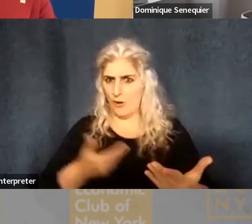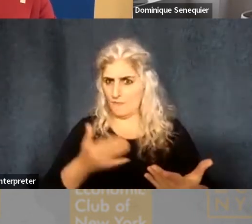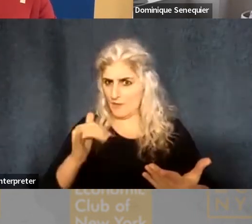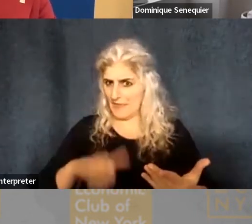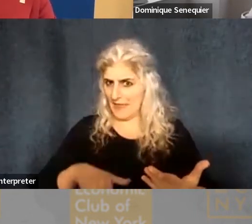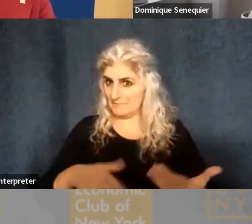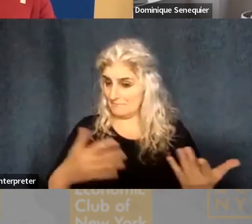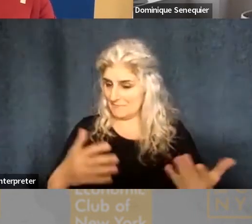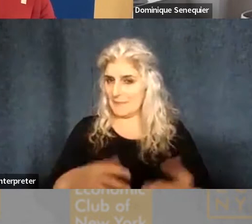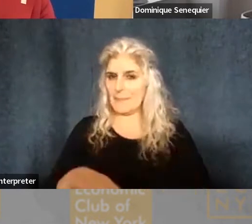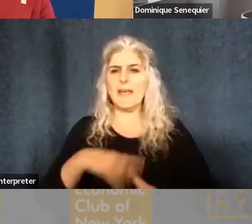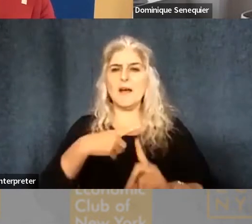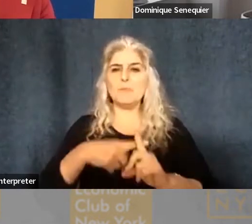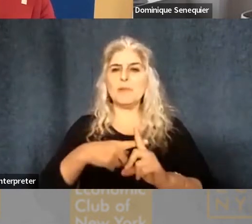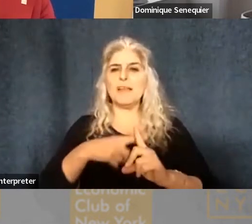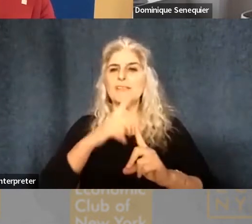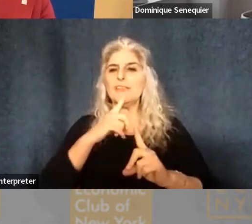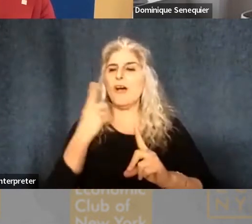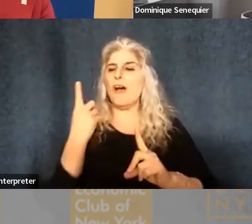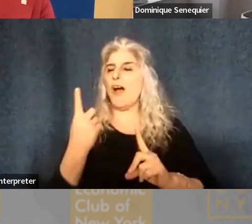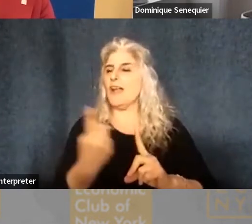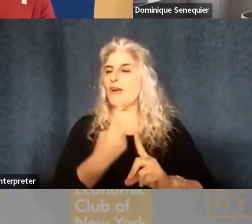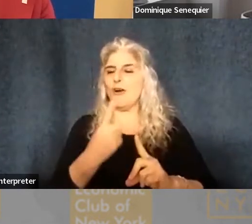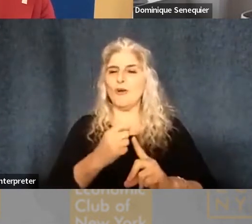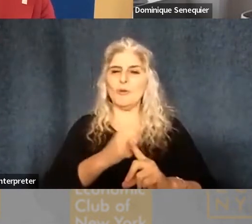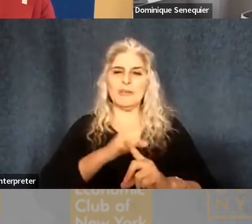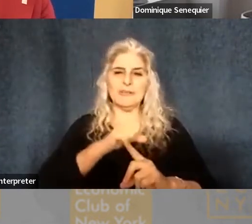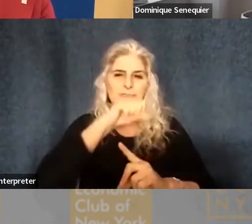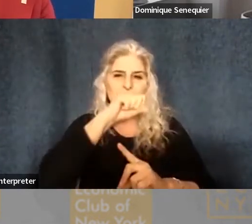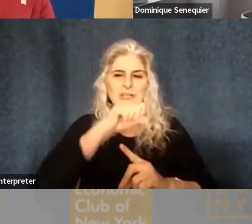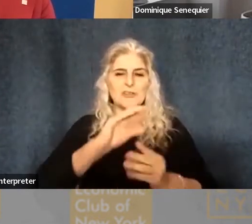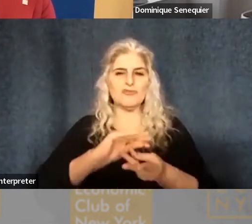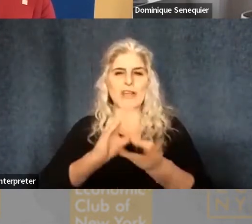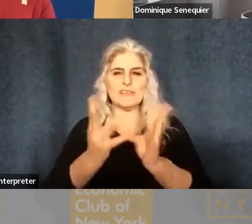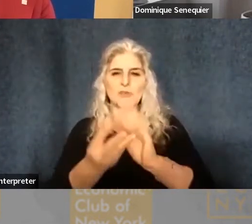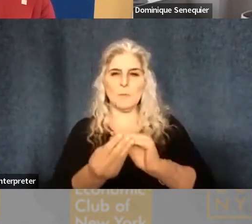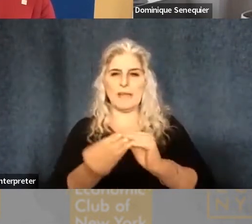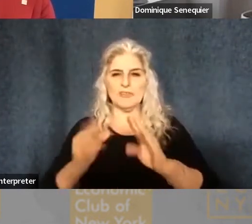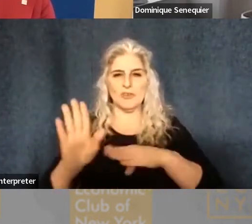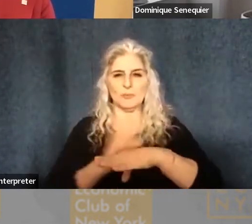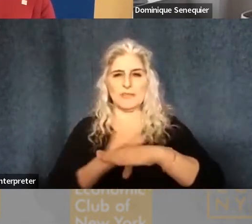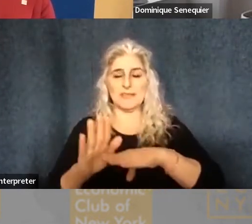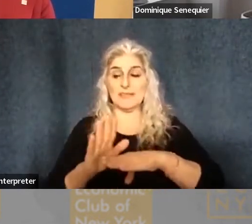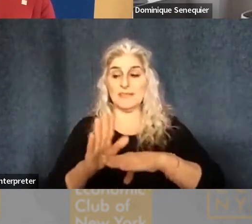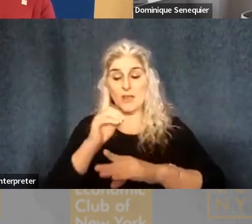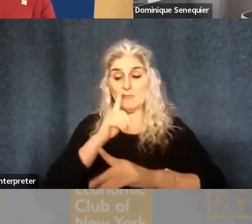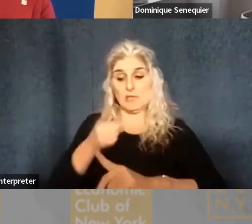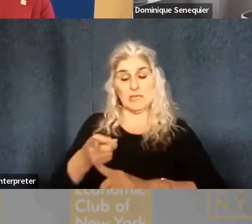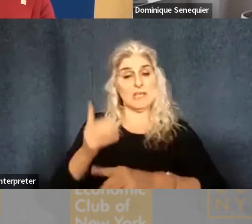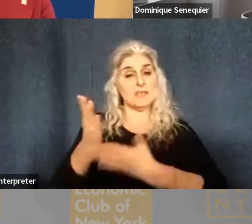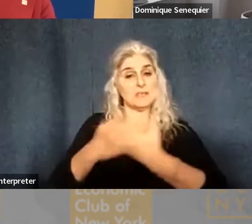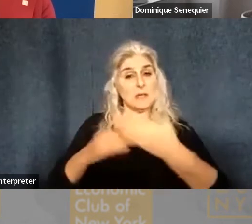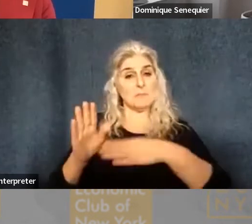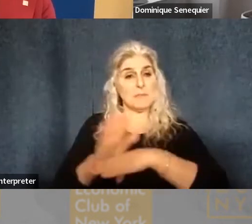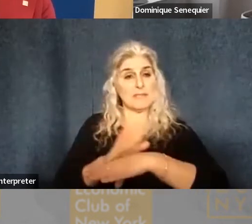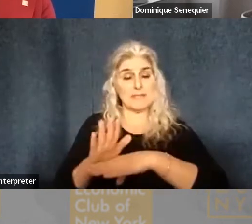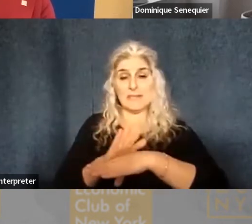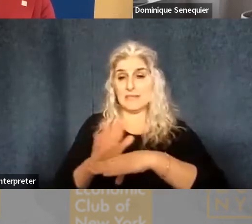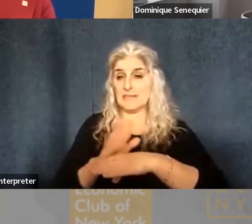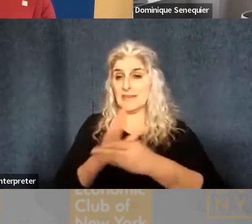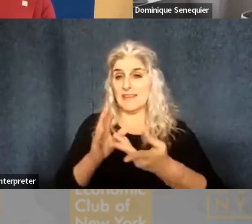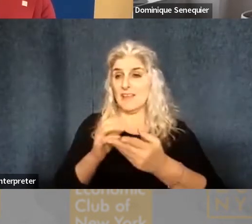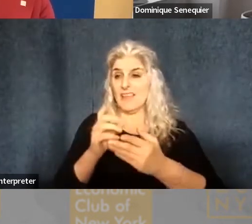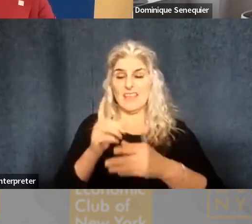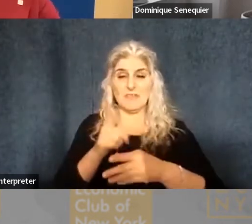fact is I've always liked transformational businesses. I like businesses that are underperforming because I always say there's only one way and it's up. It's not going